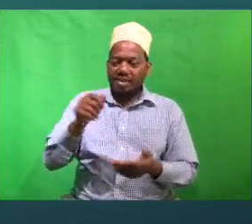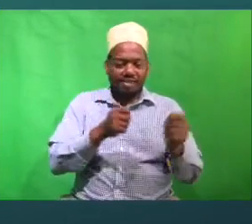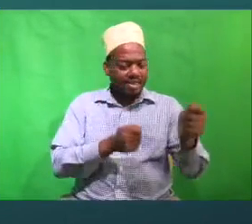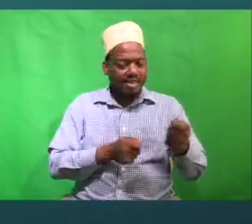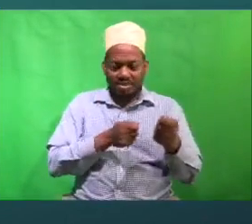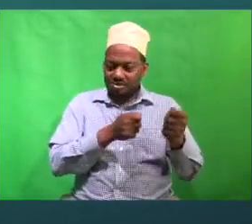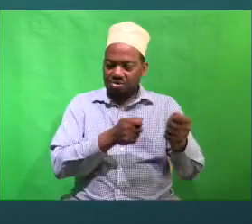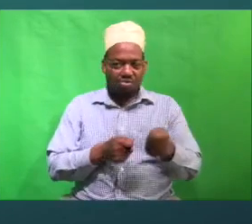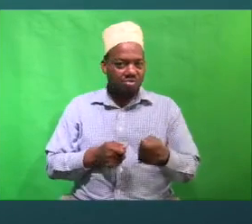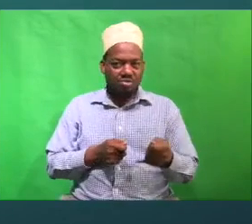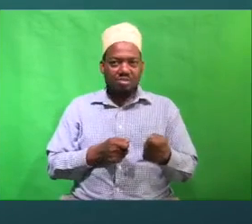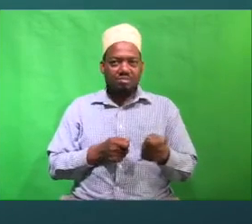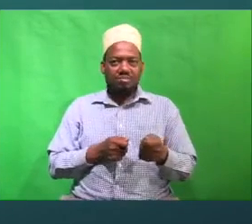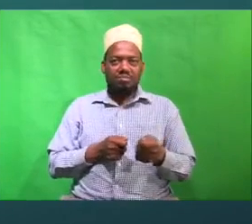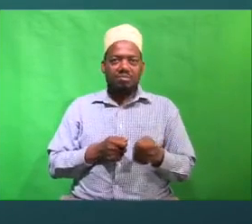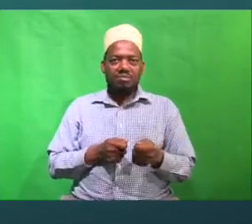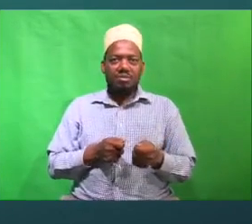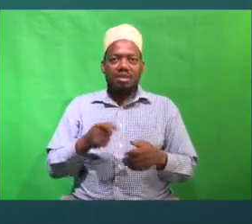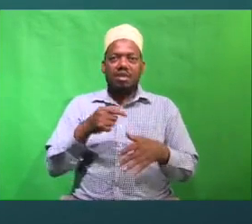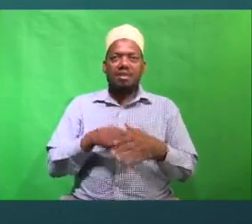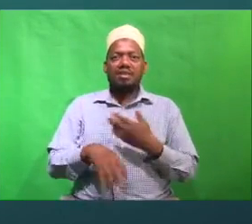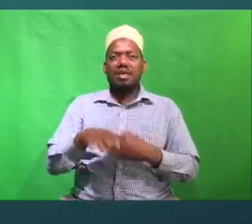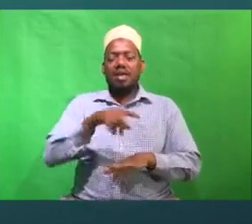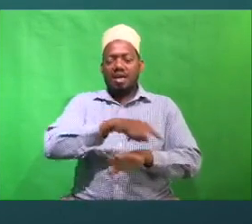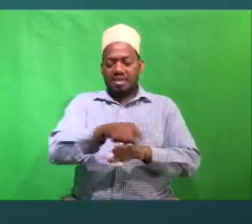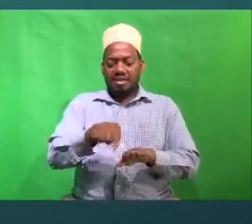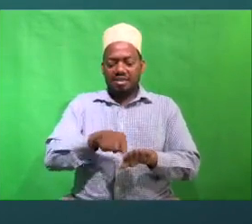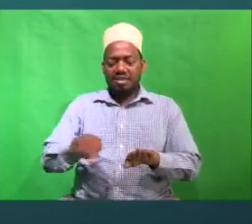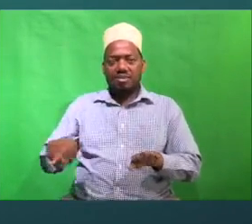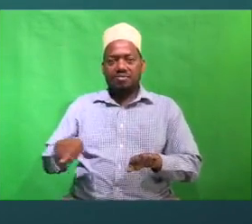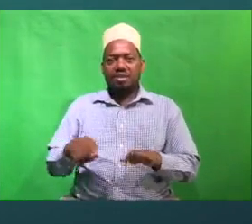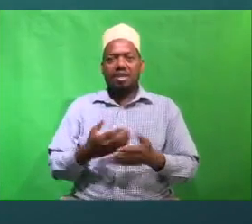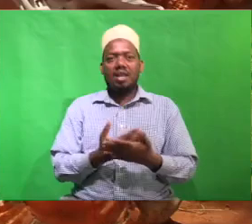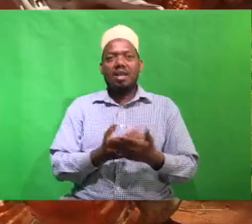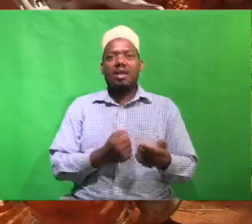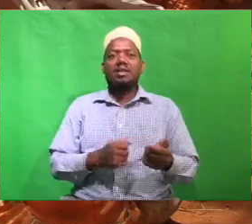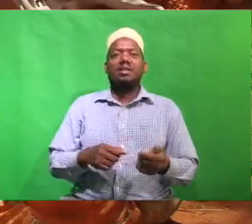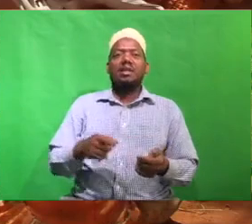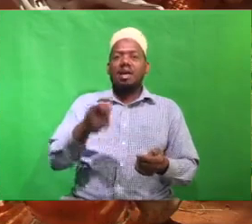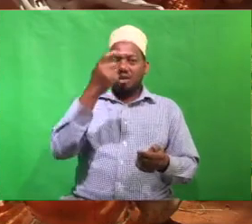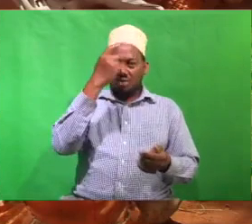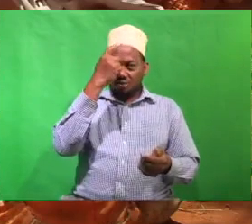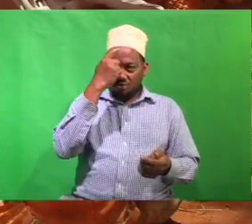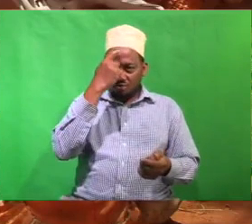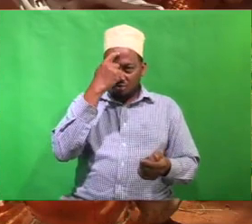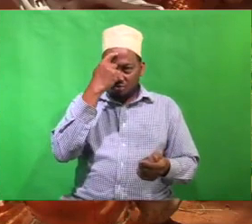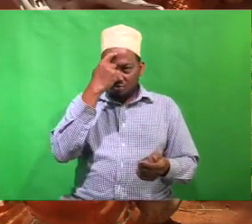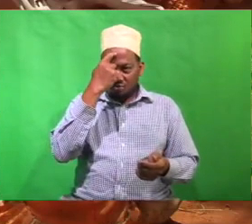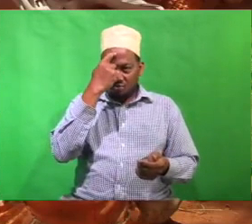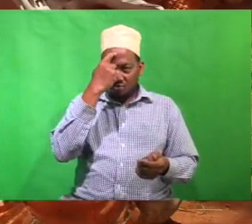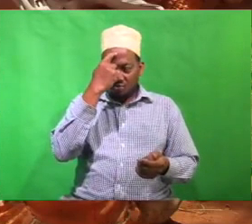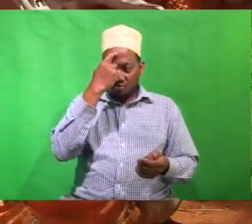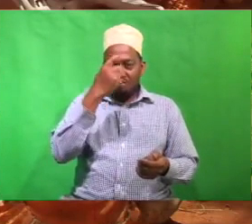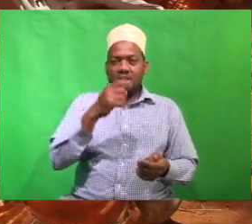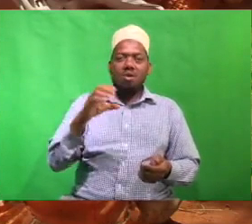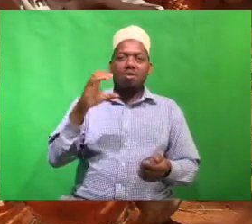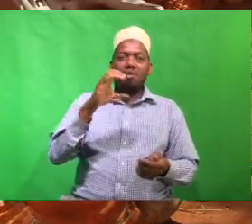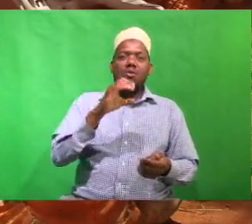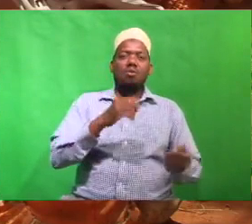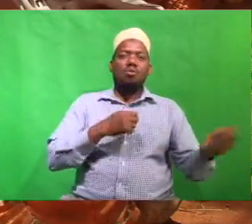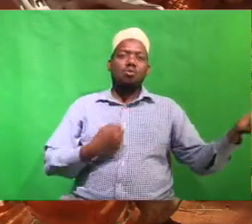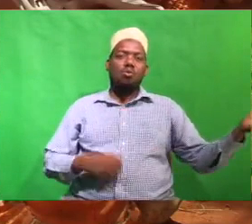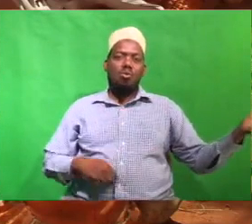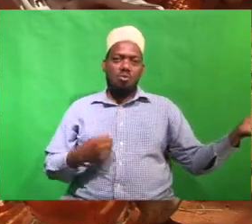savanna land in East Africa, such as Congo, in Dodoma. I take Congo because Congo is a